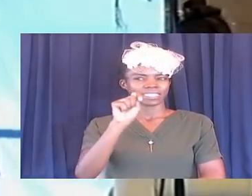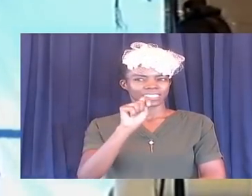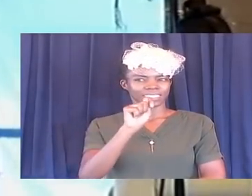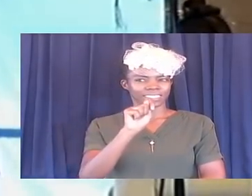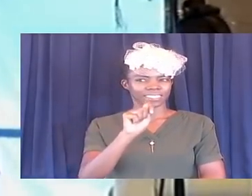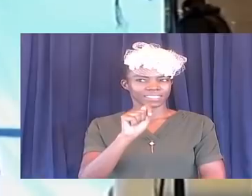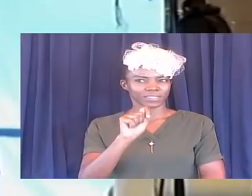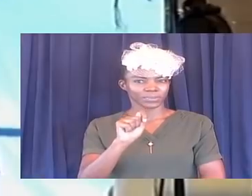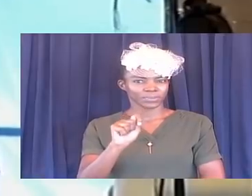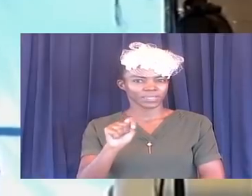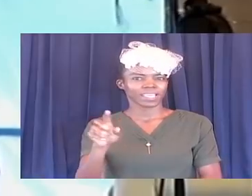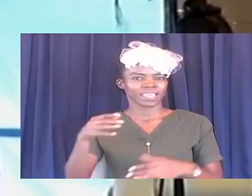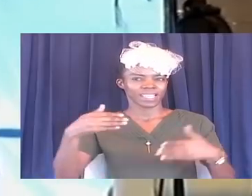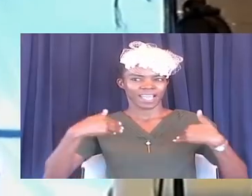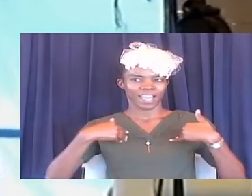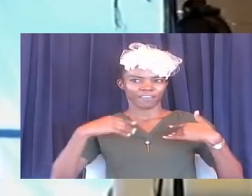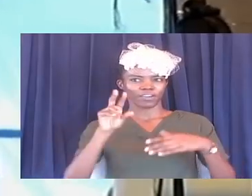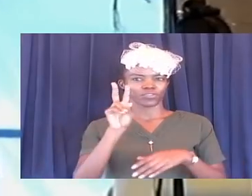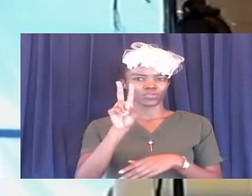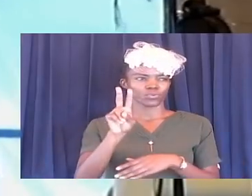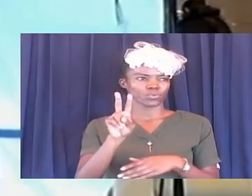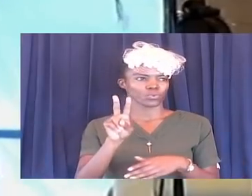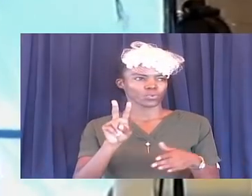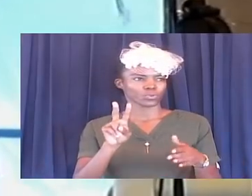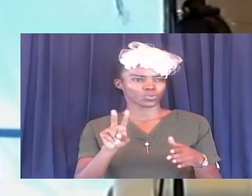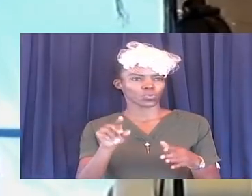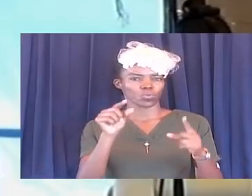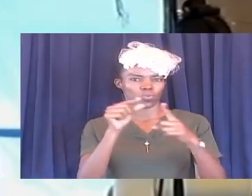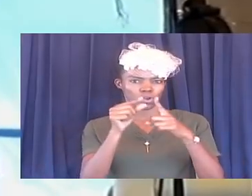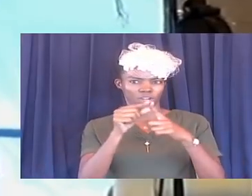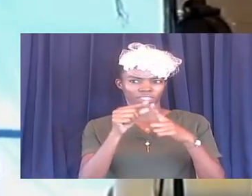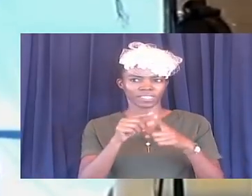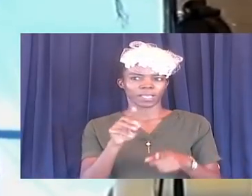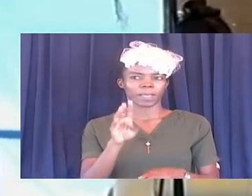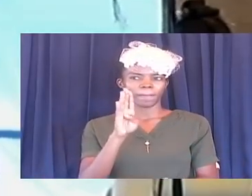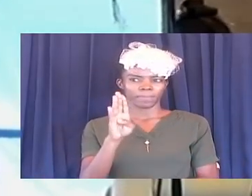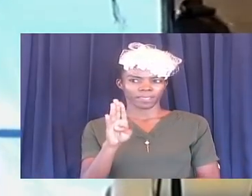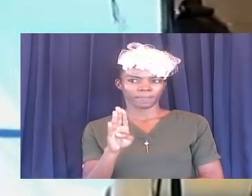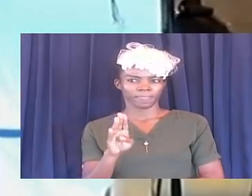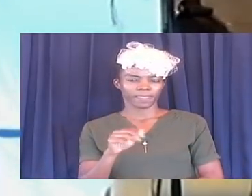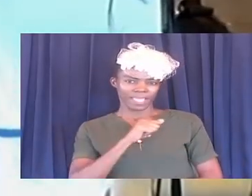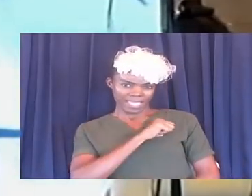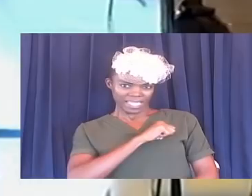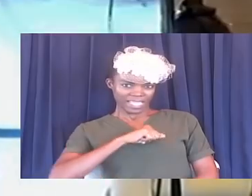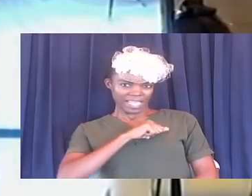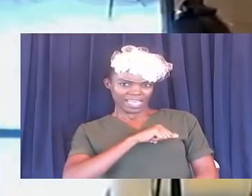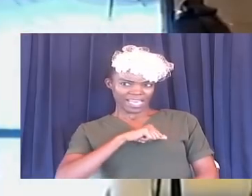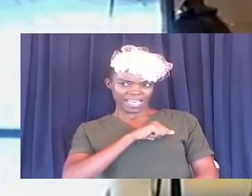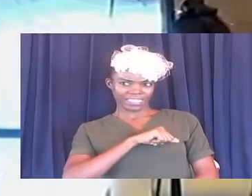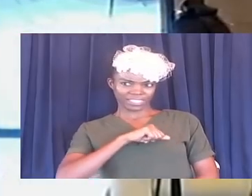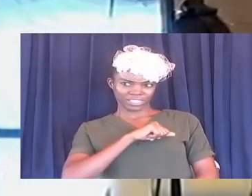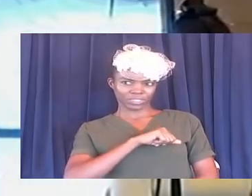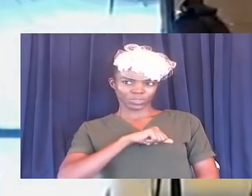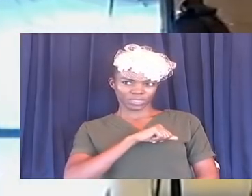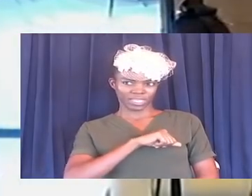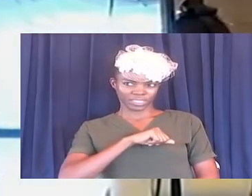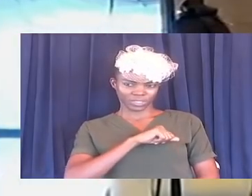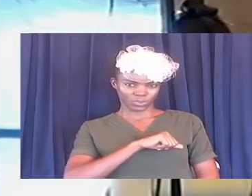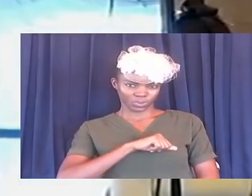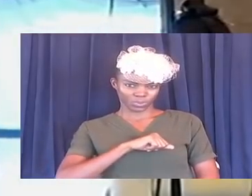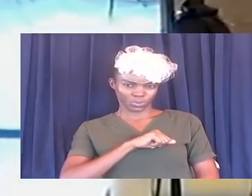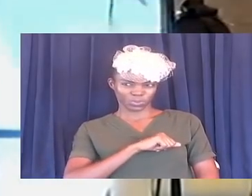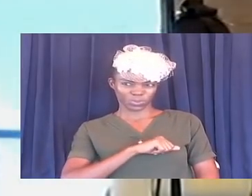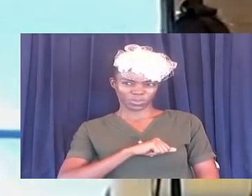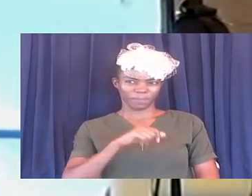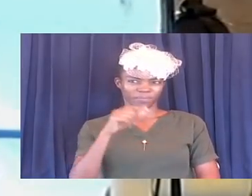according to Merriam-Webster. And attitude, which is a mental position with regard to